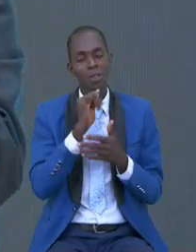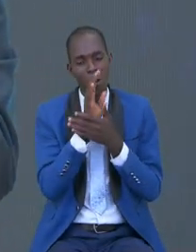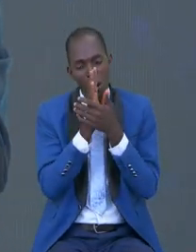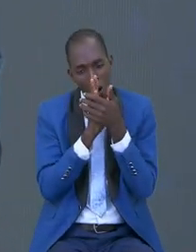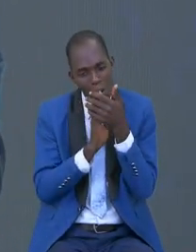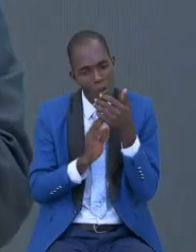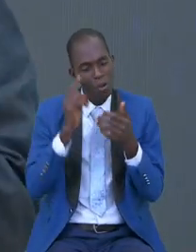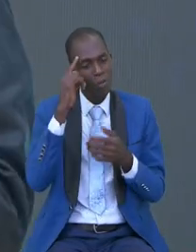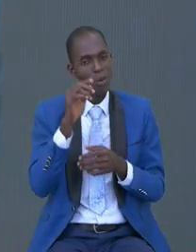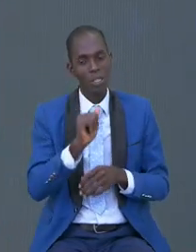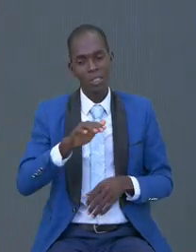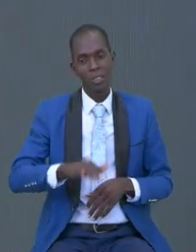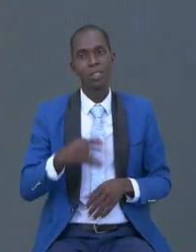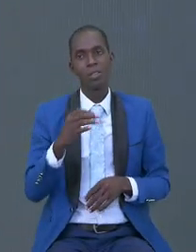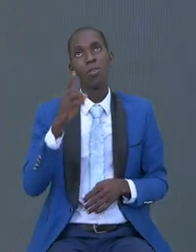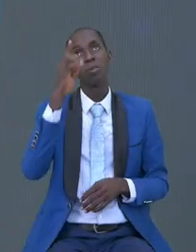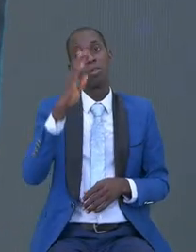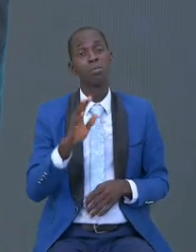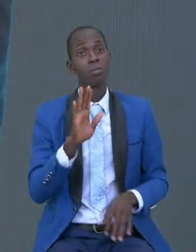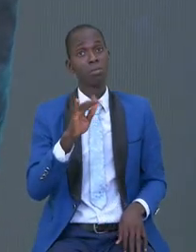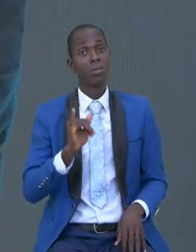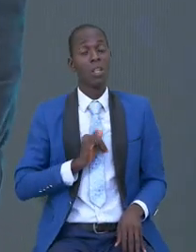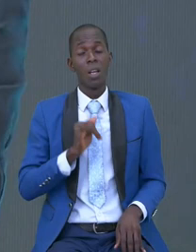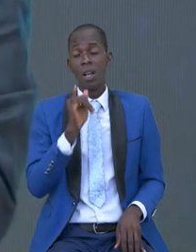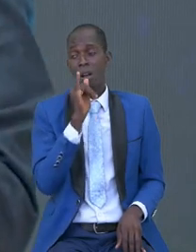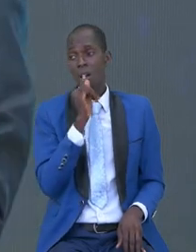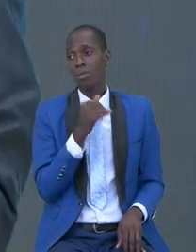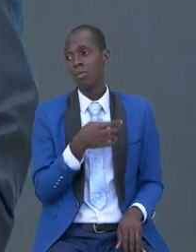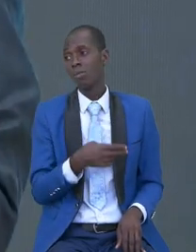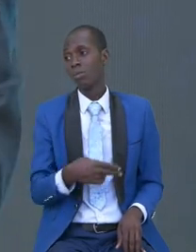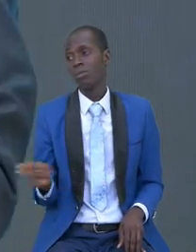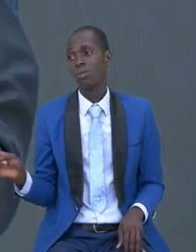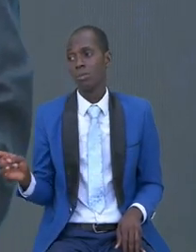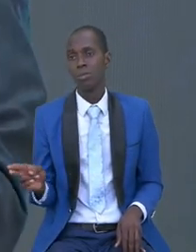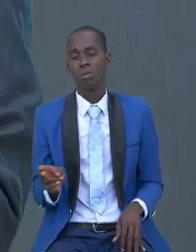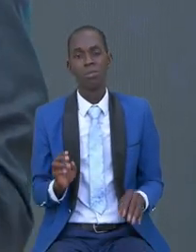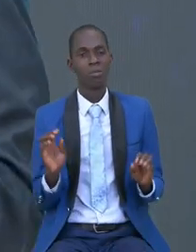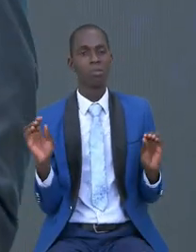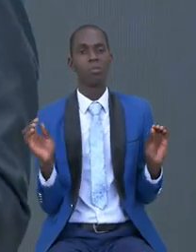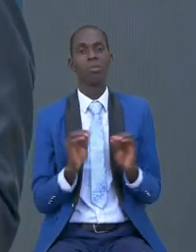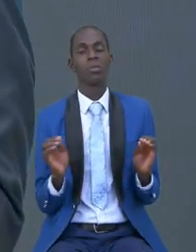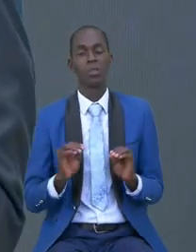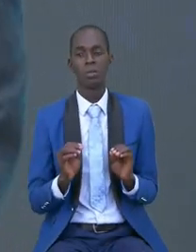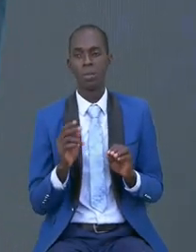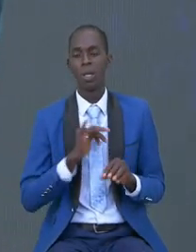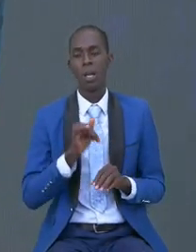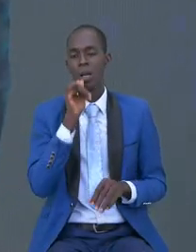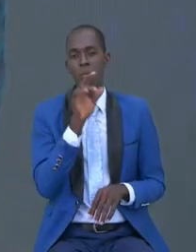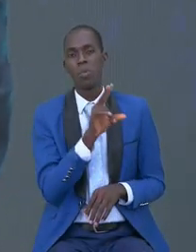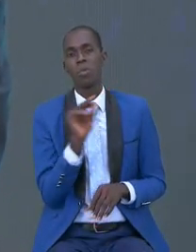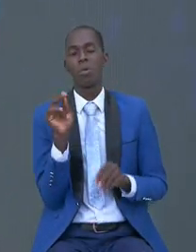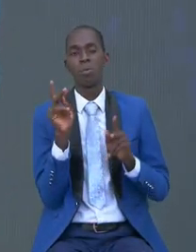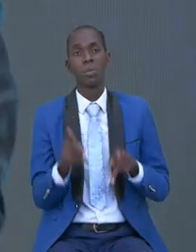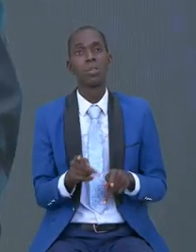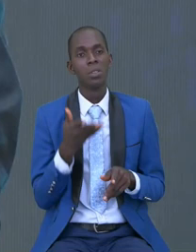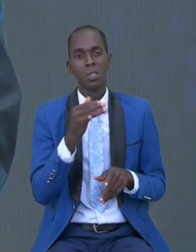of God. I am a non-entity, non-entity, as if I don't exist. There's no way for